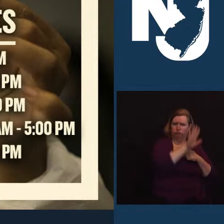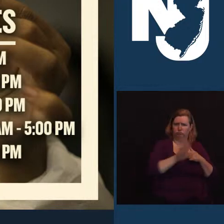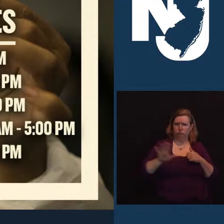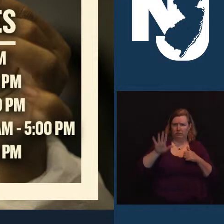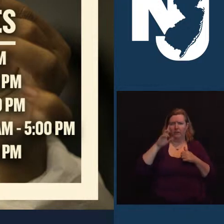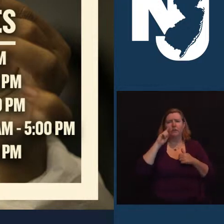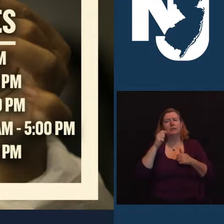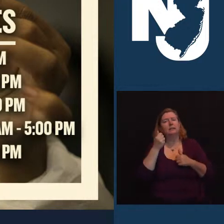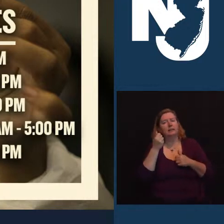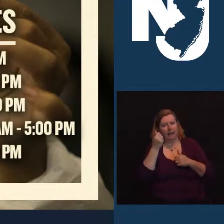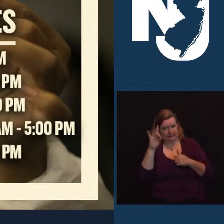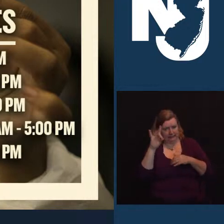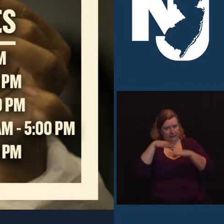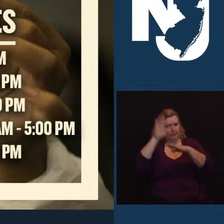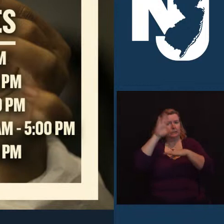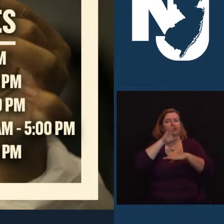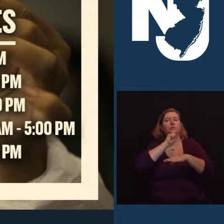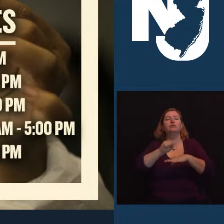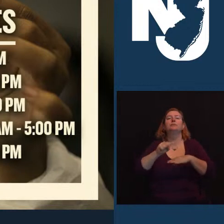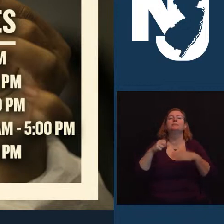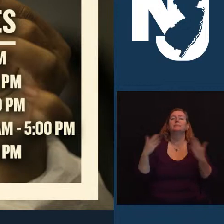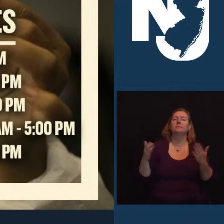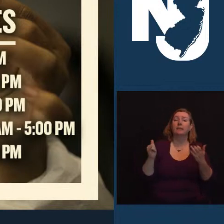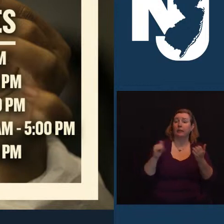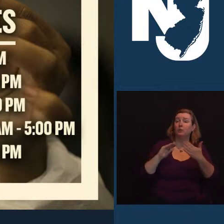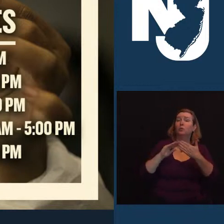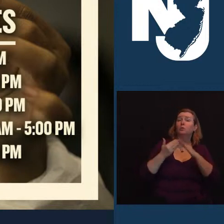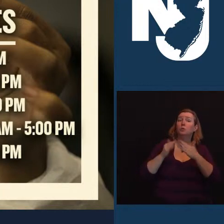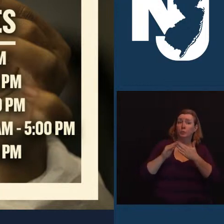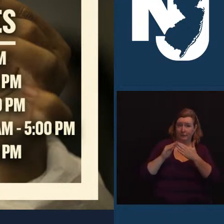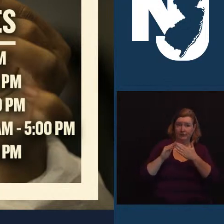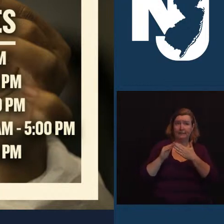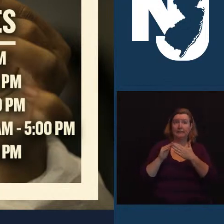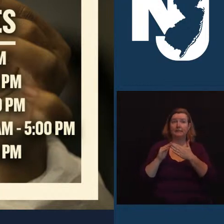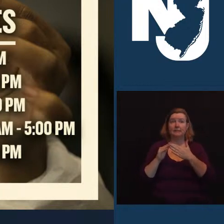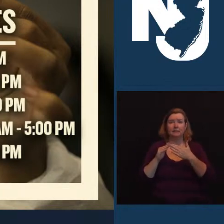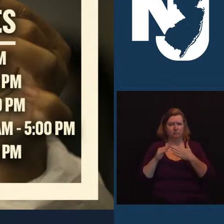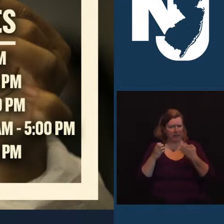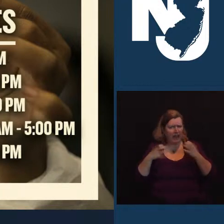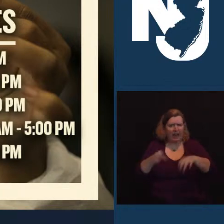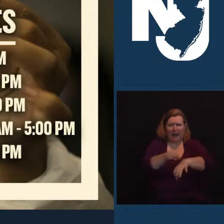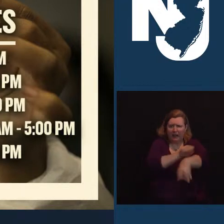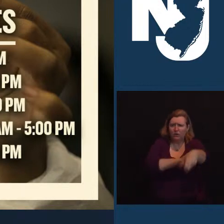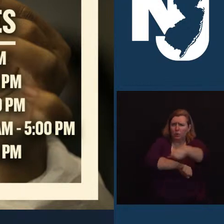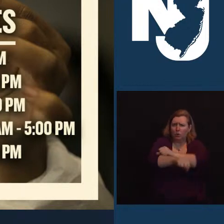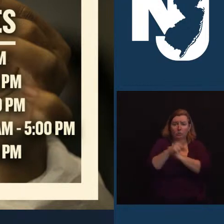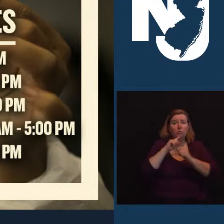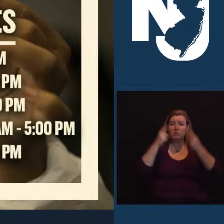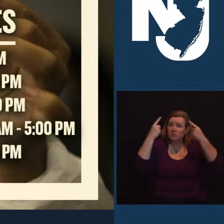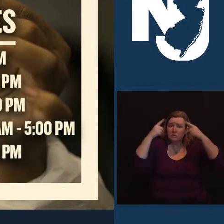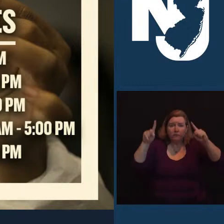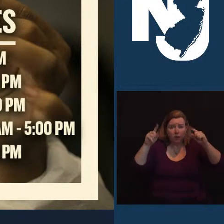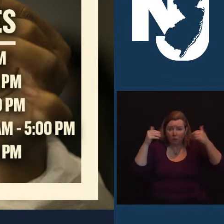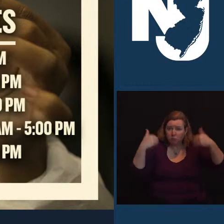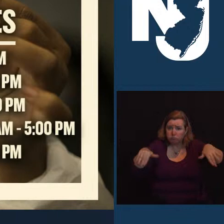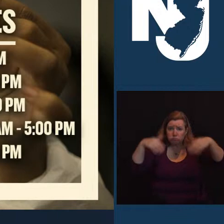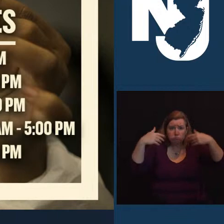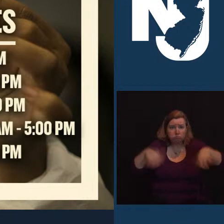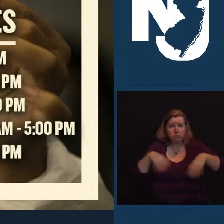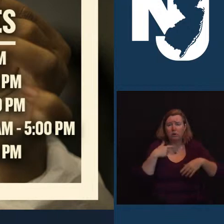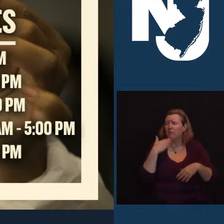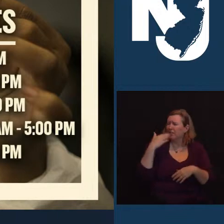are among our most successful in reaching those who may not otherwise get vaccinated, and we are grateful to Mayor